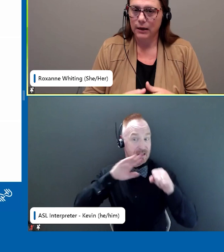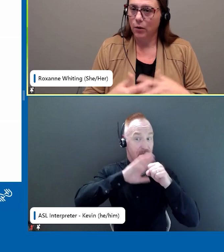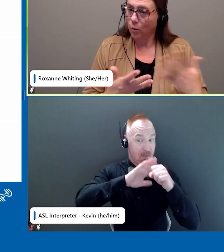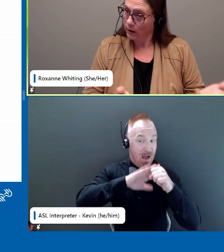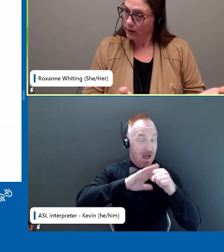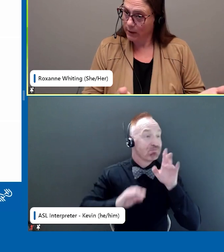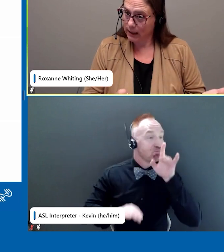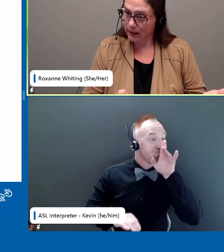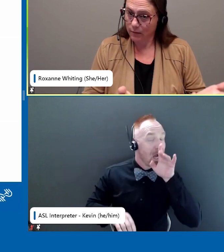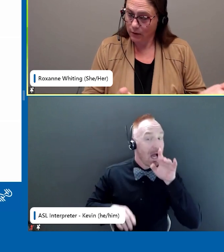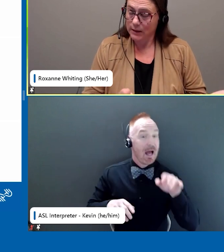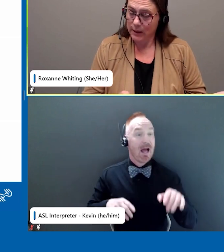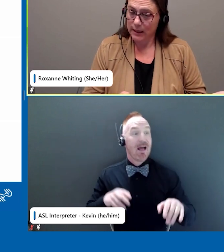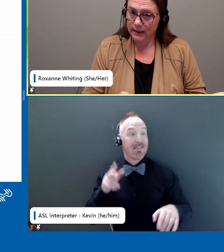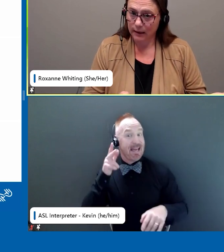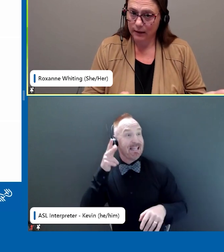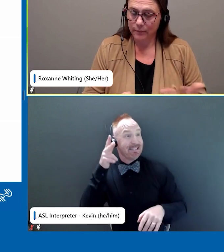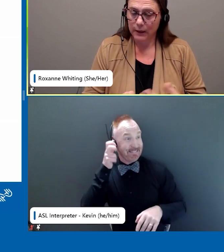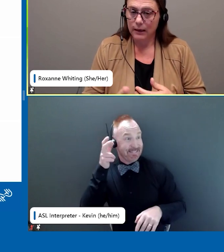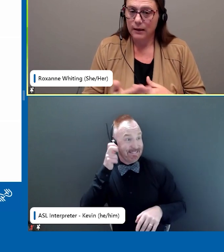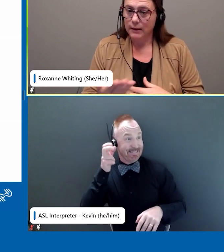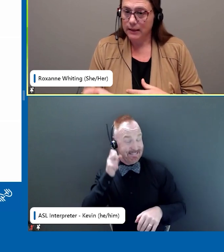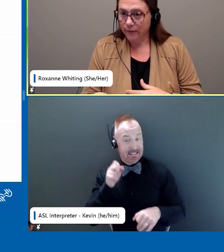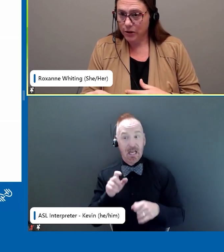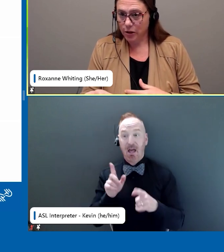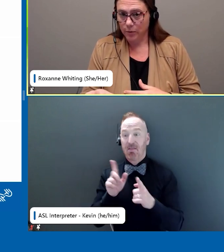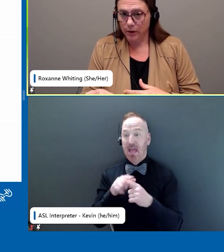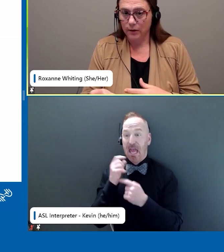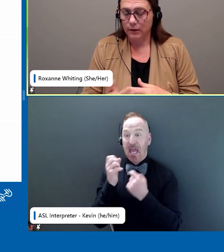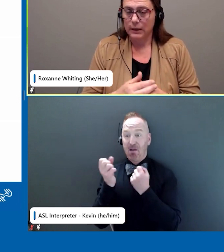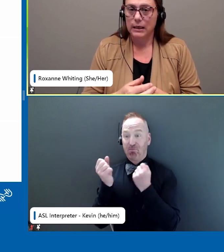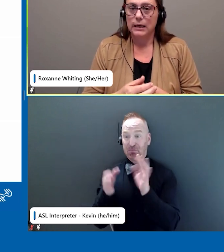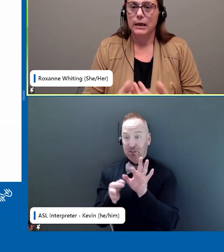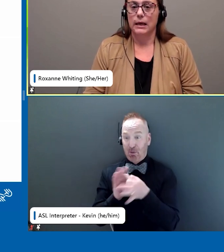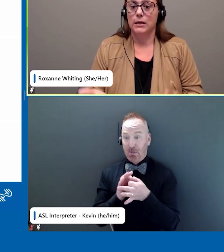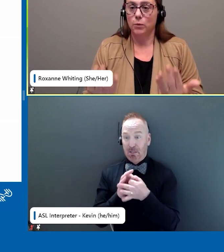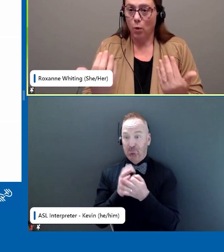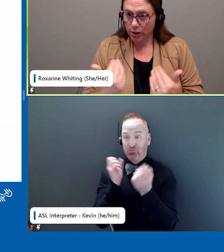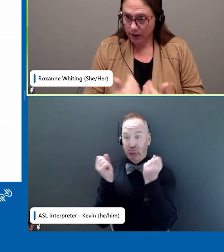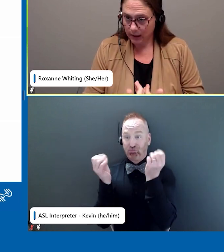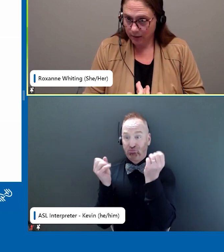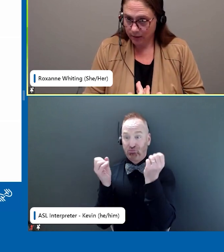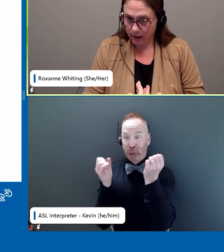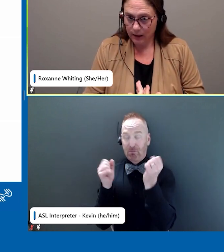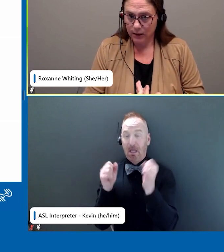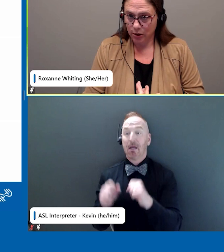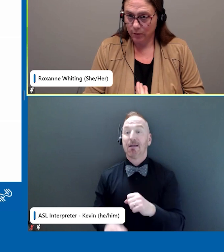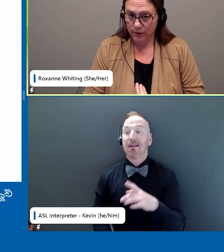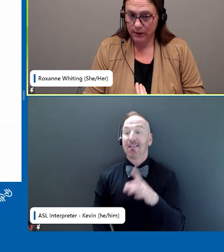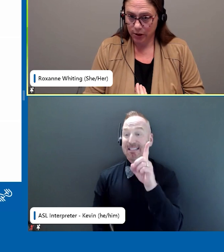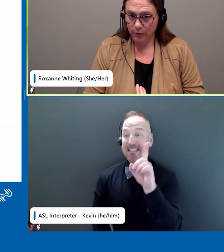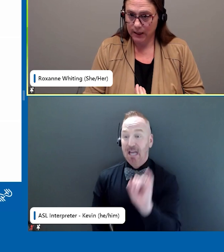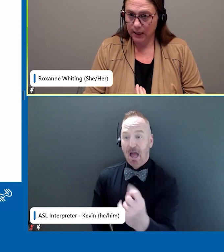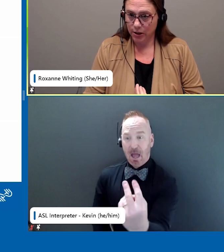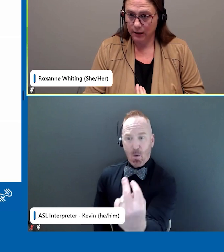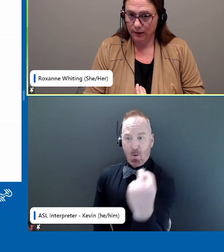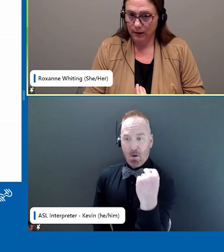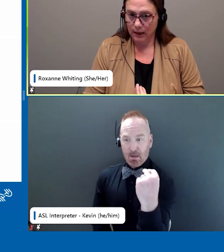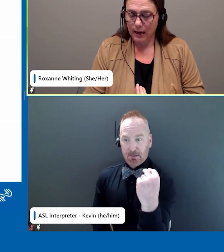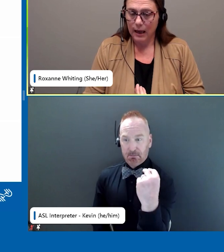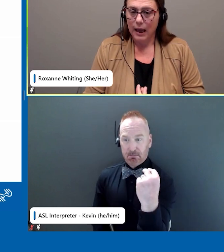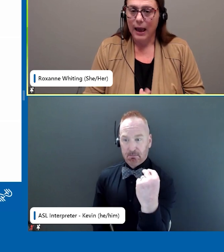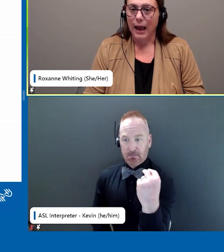case, what's being said. The deaf interpreter is watching the hearing interpreter's